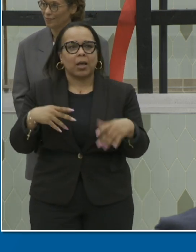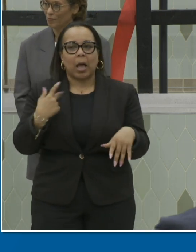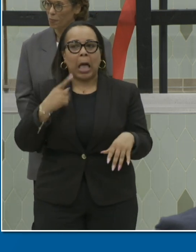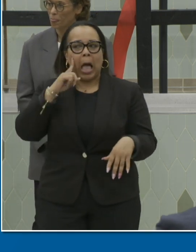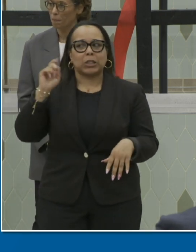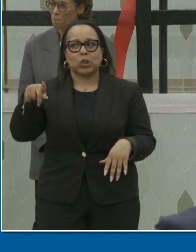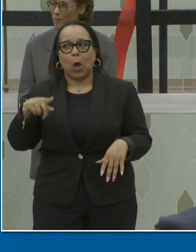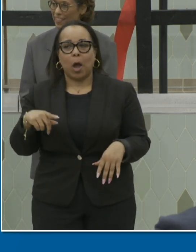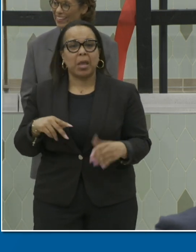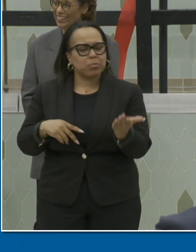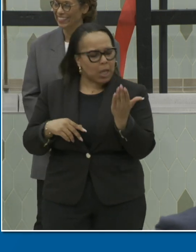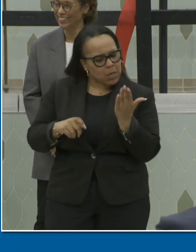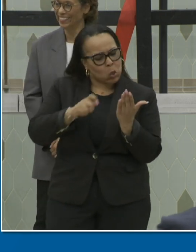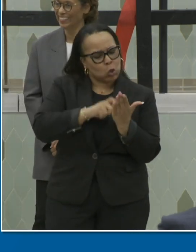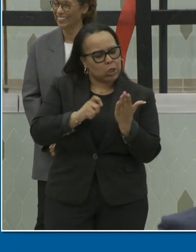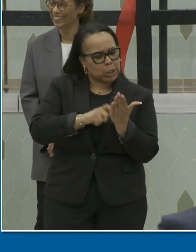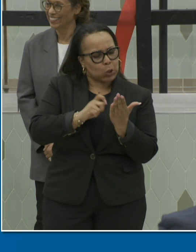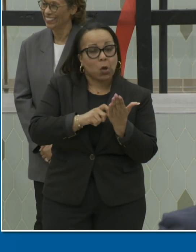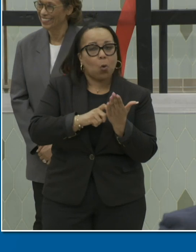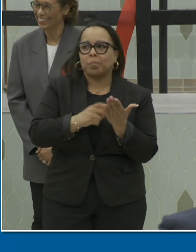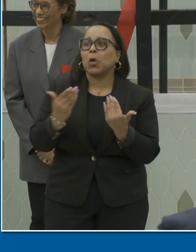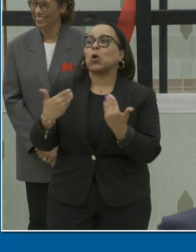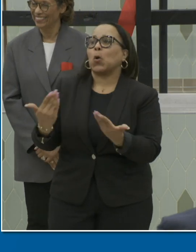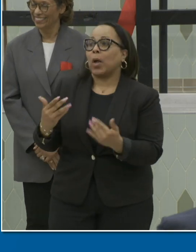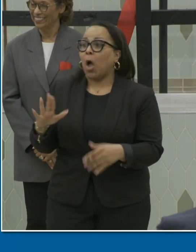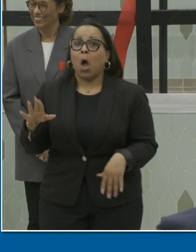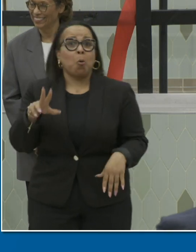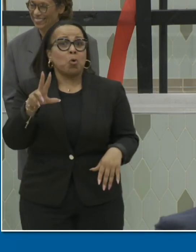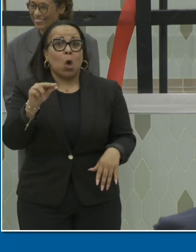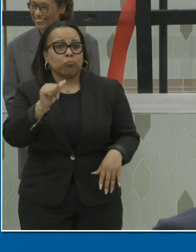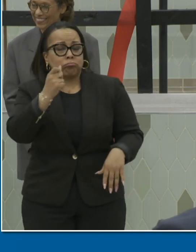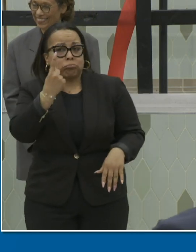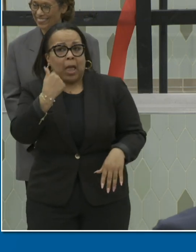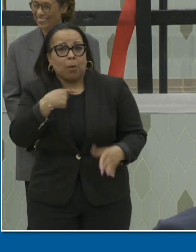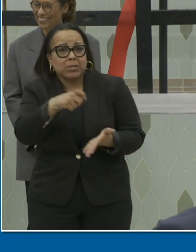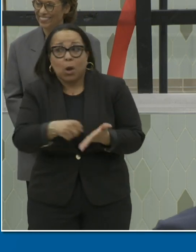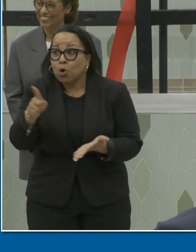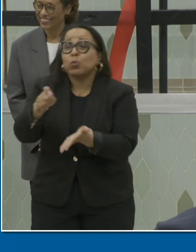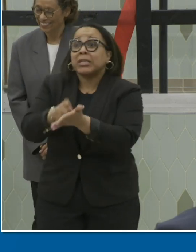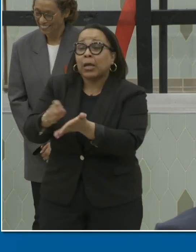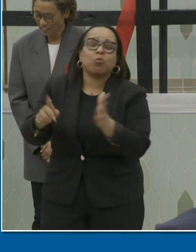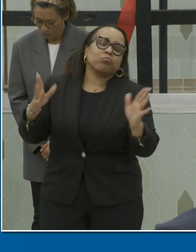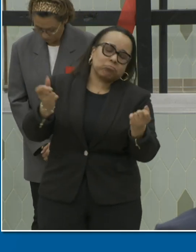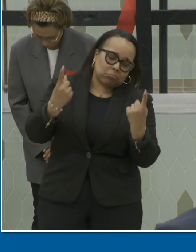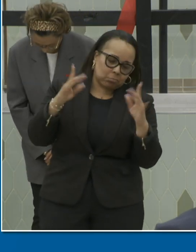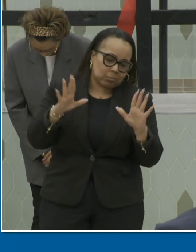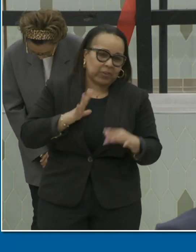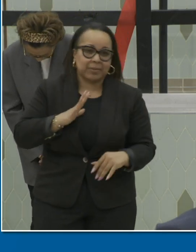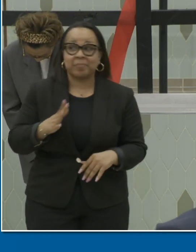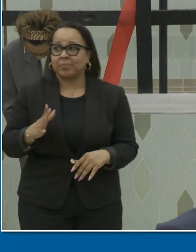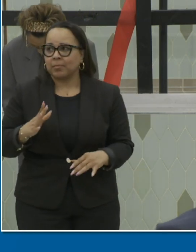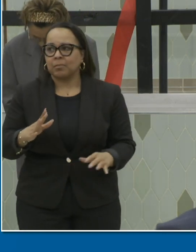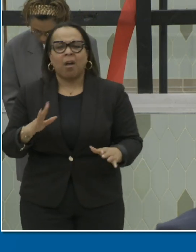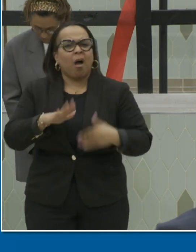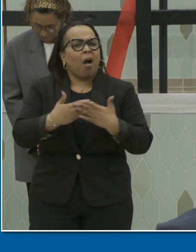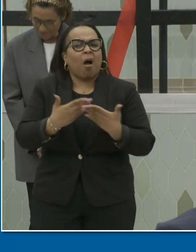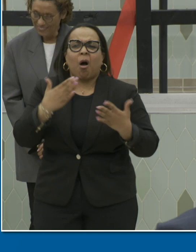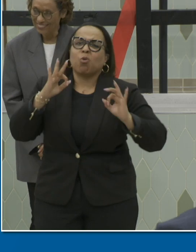paying attention. I saw him looking at his notes real quick. Go ahead, Sean. No, I was taking notes There, you were taking notes. All right, that's right. All